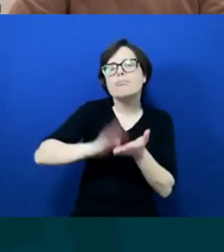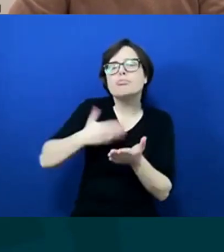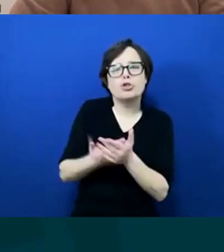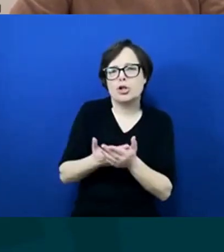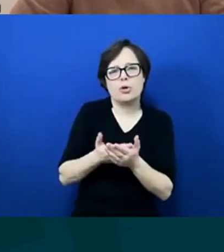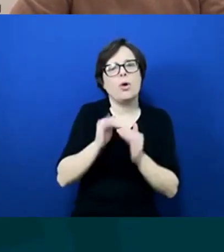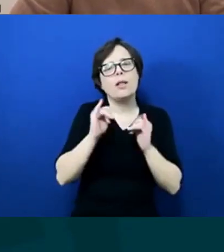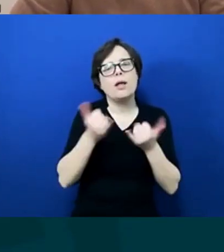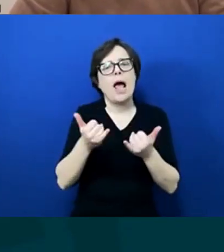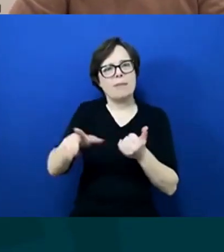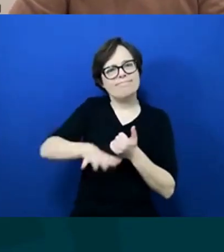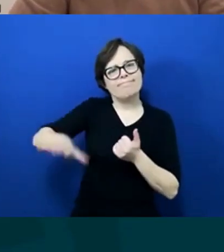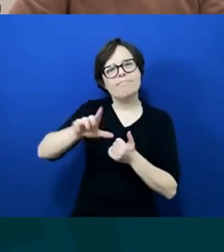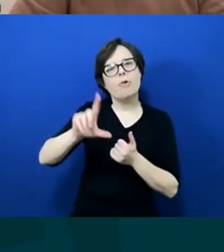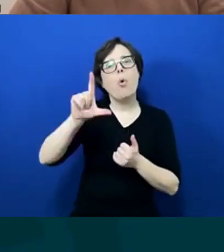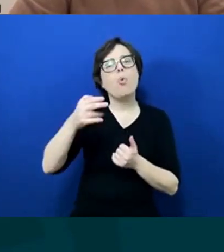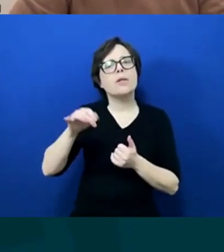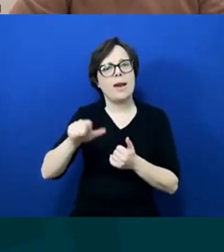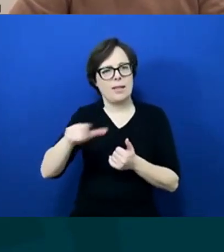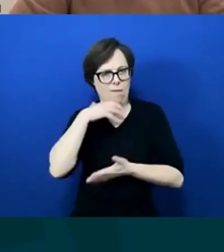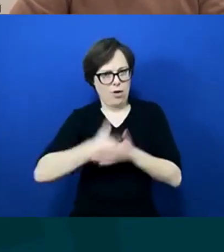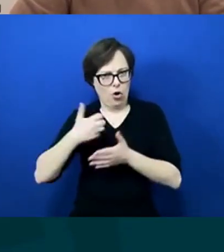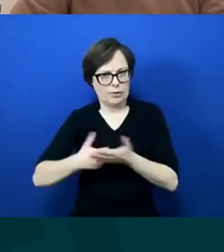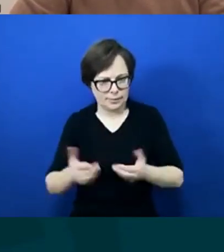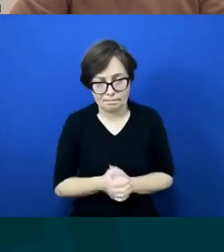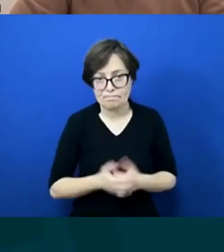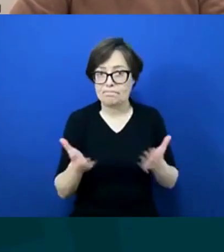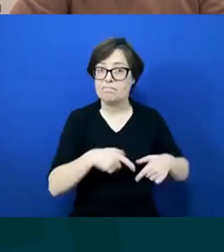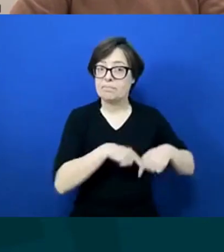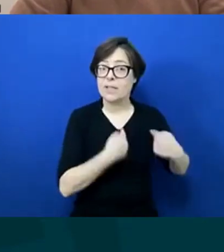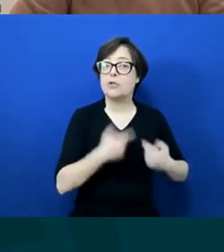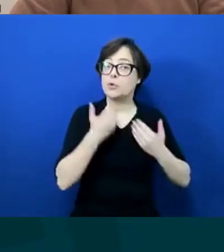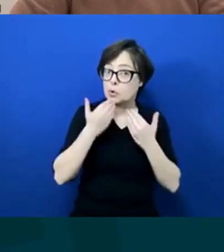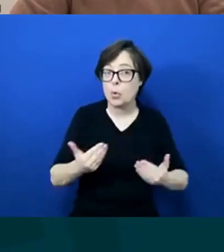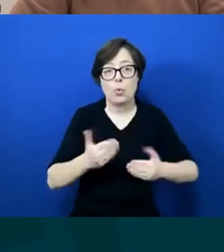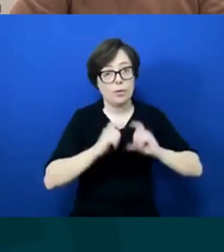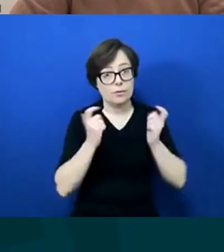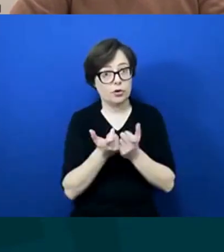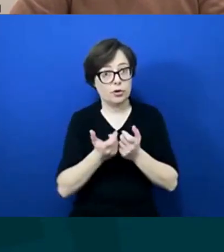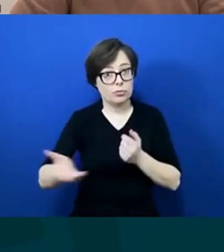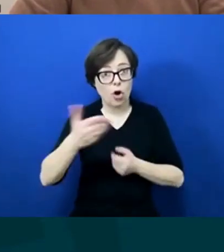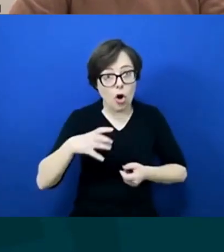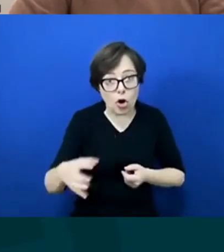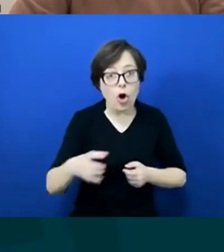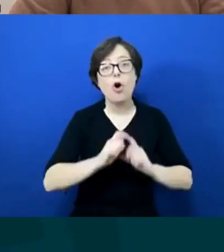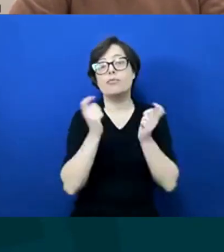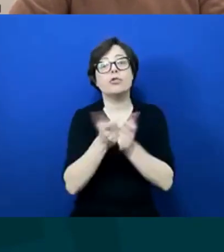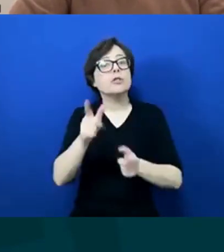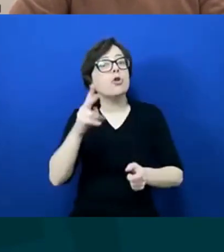like to thank all our speakers, and I'm wishing you an inspiring session. Thank